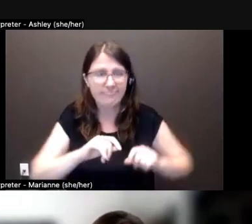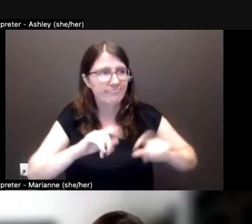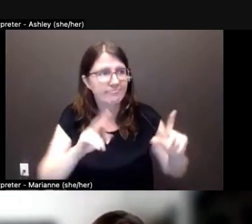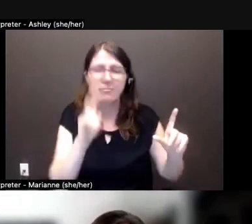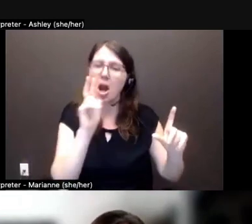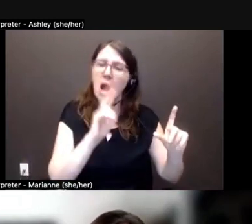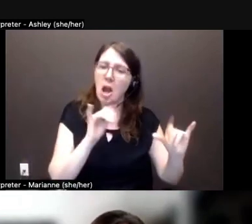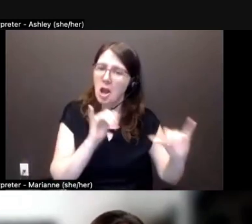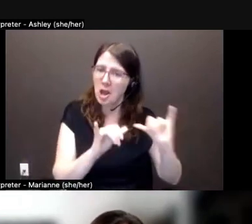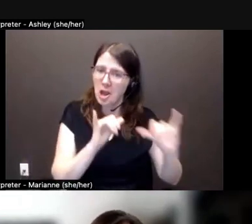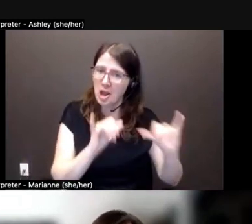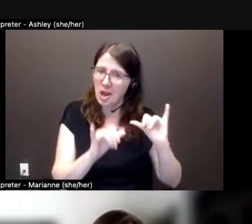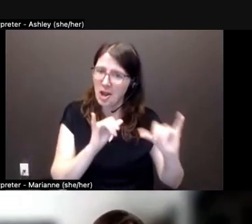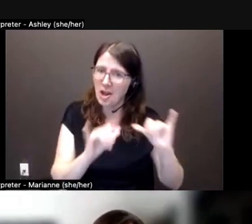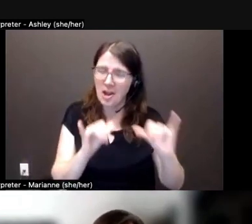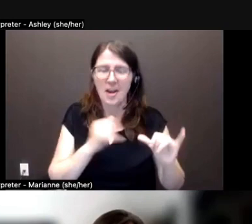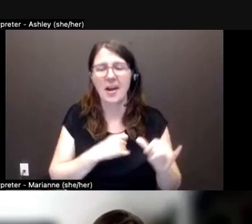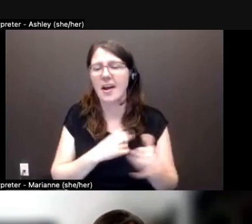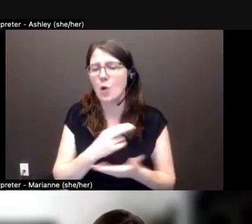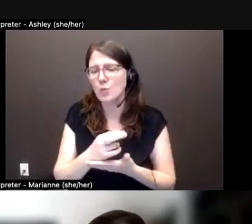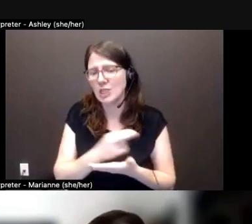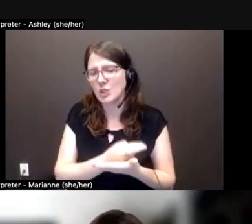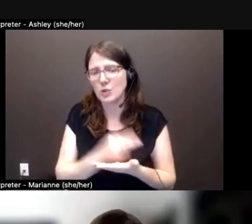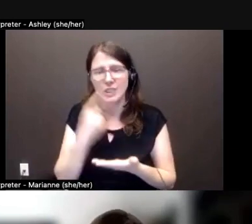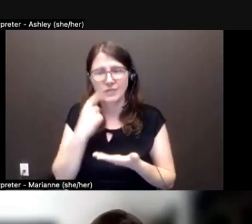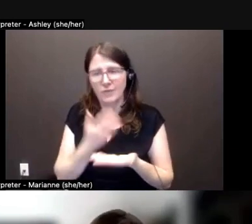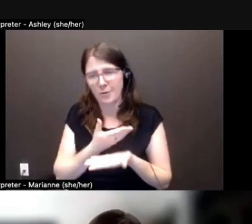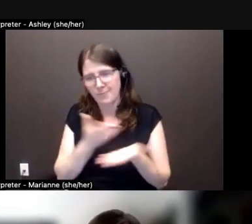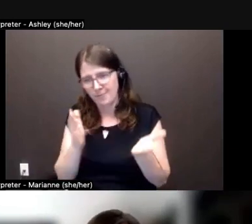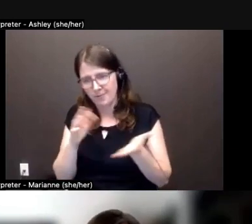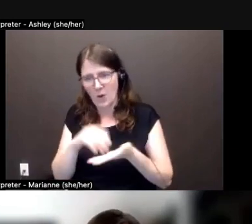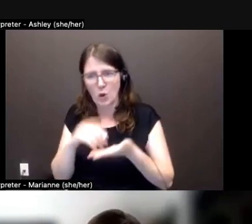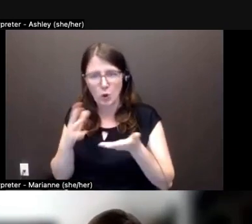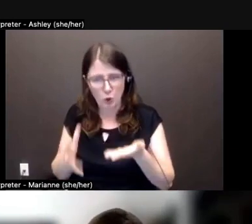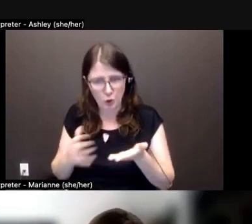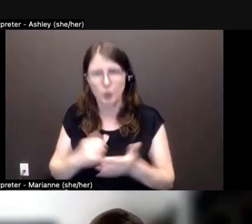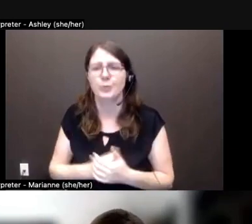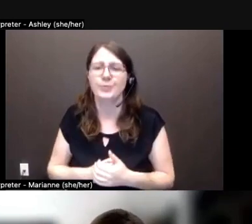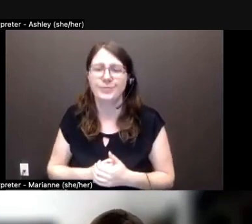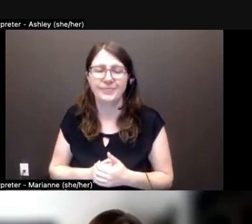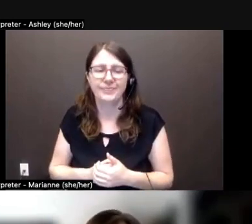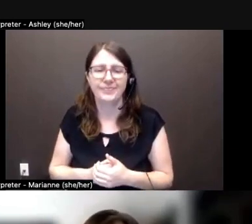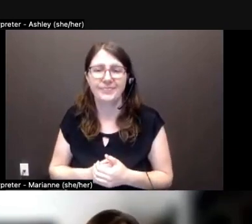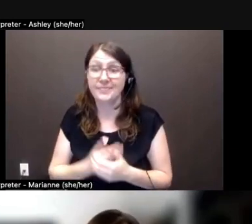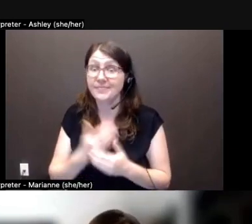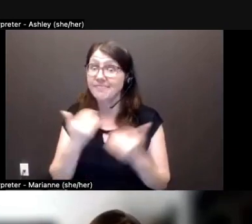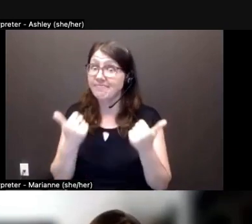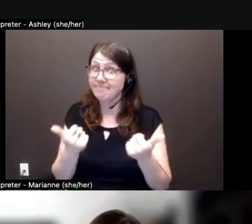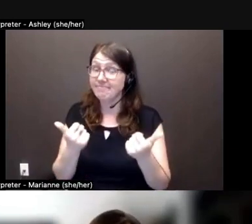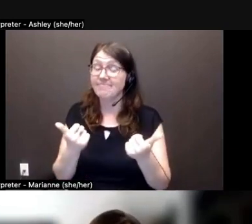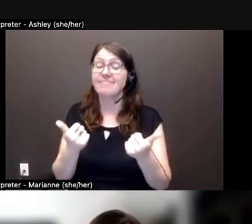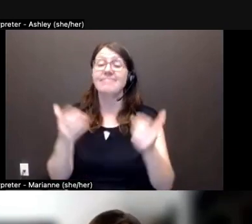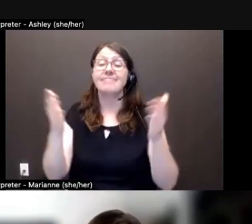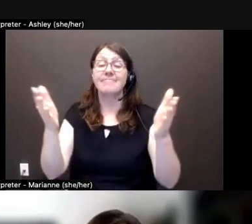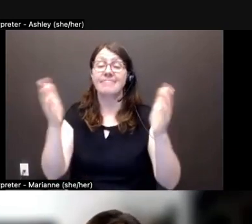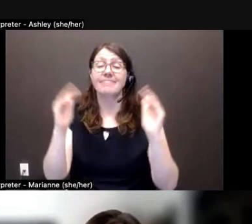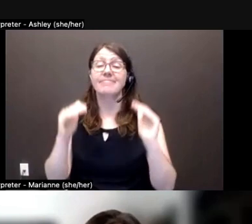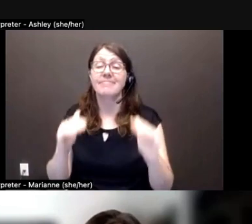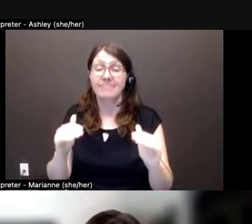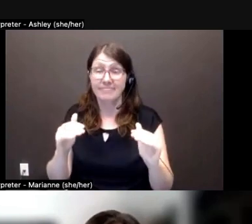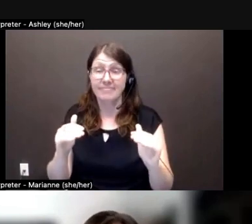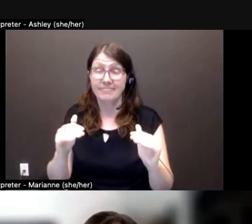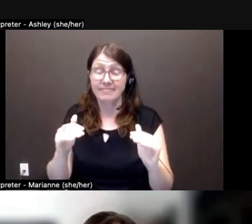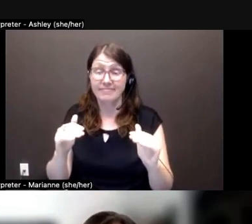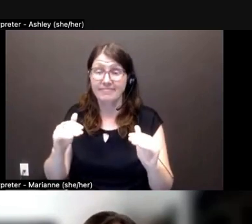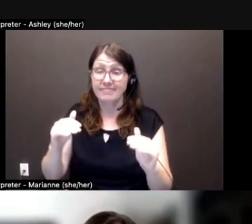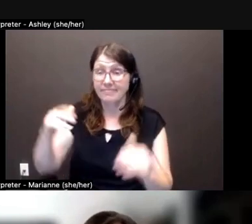their program. Okay, thanks so much. And now we're going to move on to Prince Edward